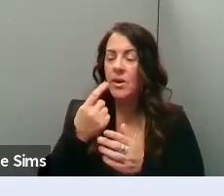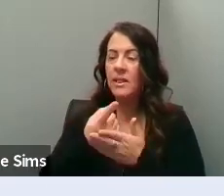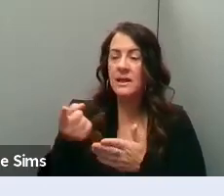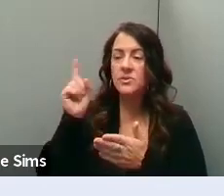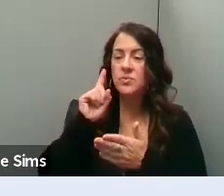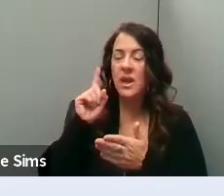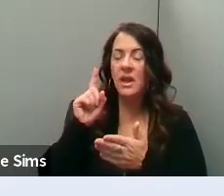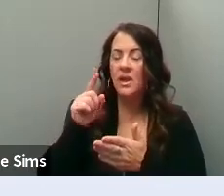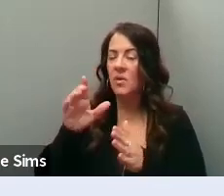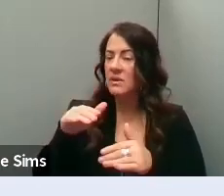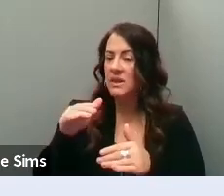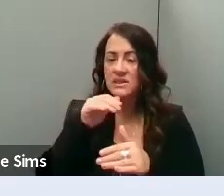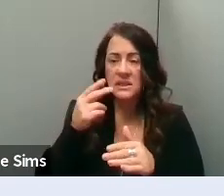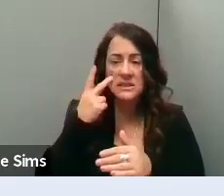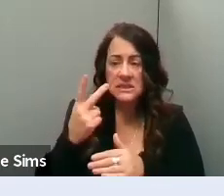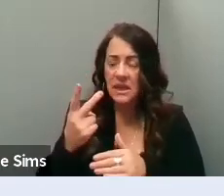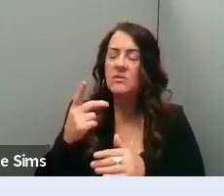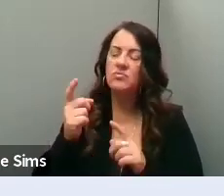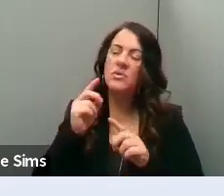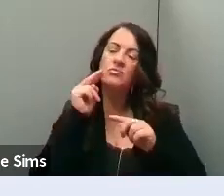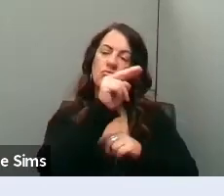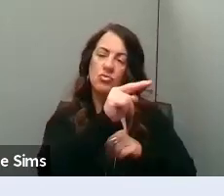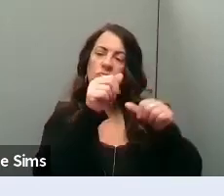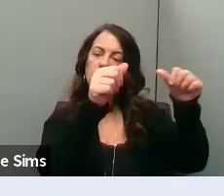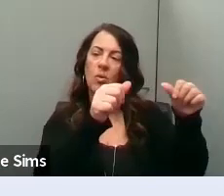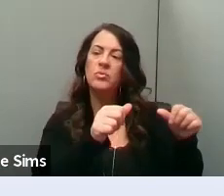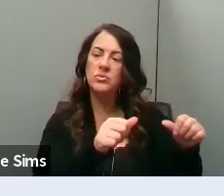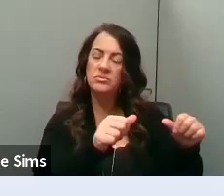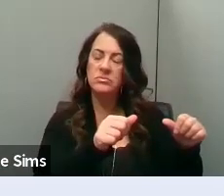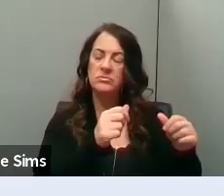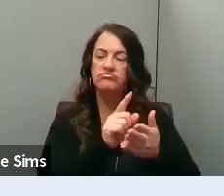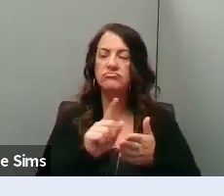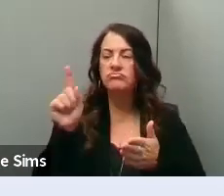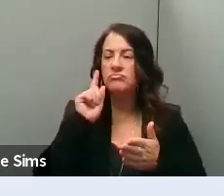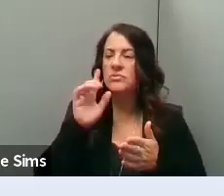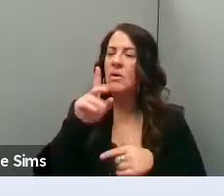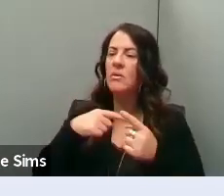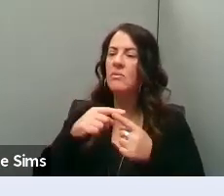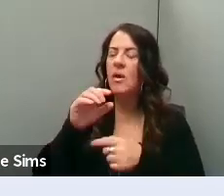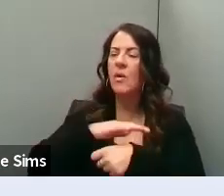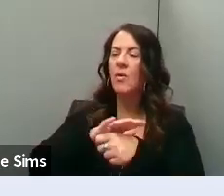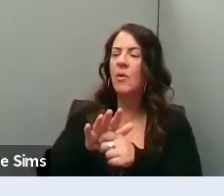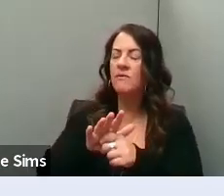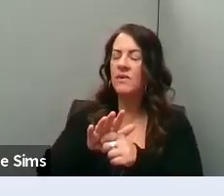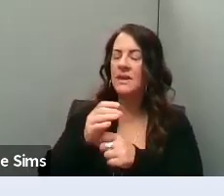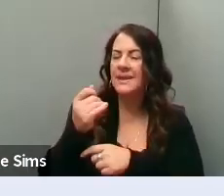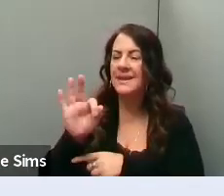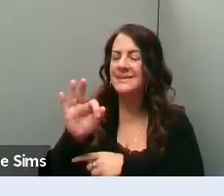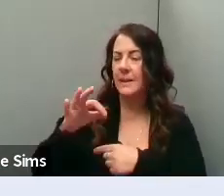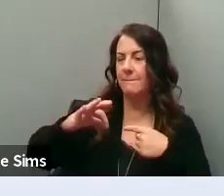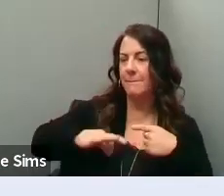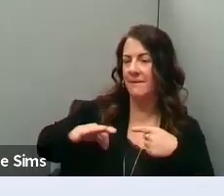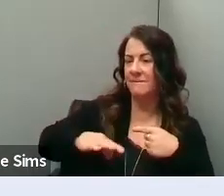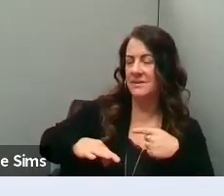to the website, and we did talk about some of the COVID-19 employment benefits that are available to people who